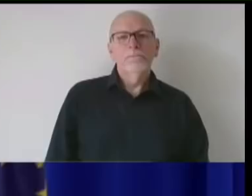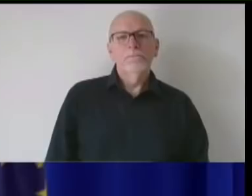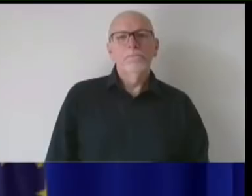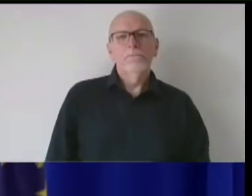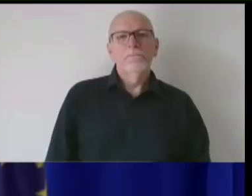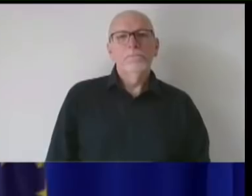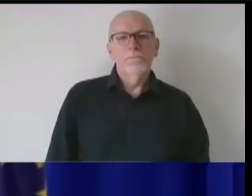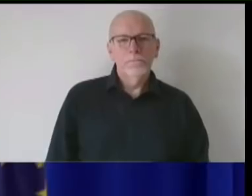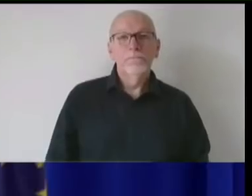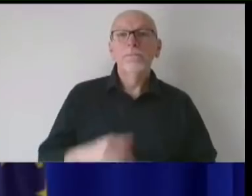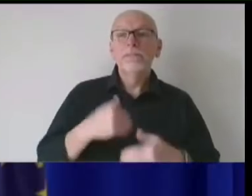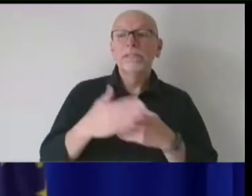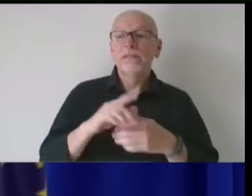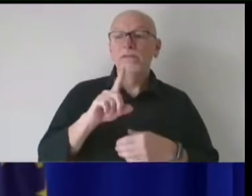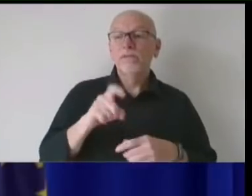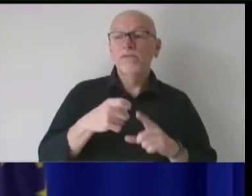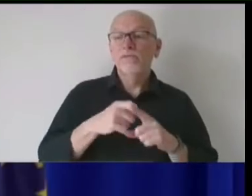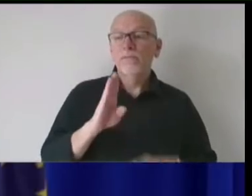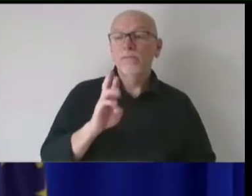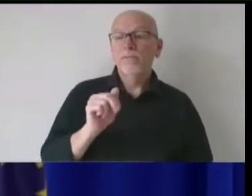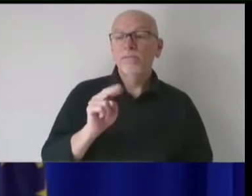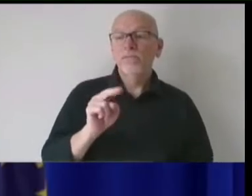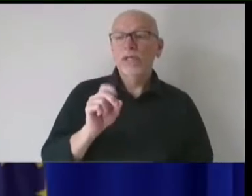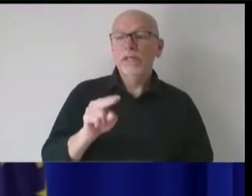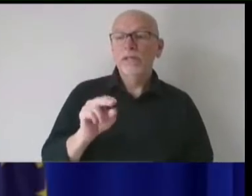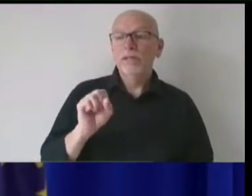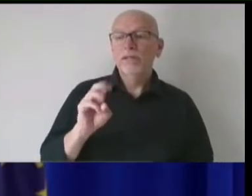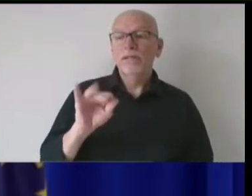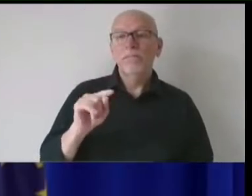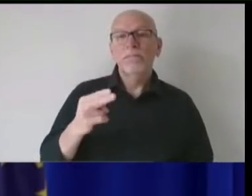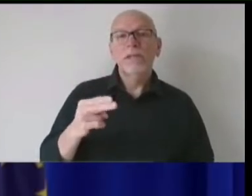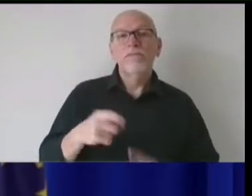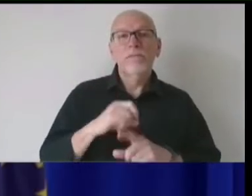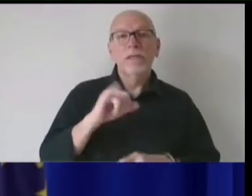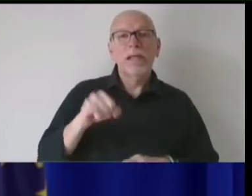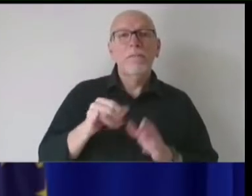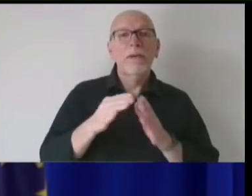Our next question is from Brandon Smith of Indiana Public Broadcasting.